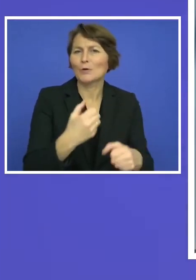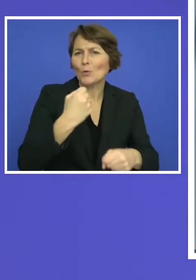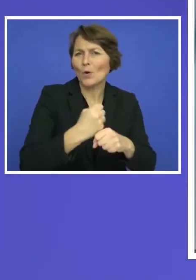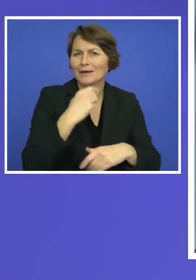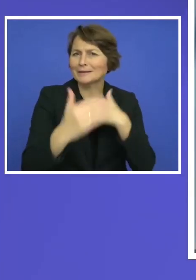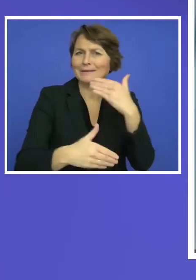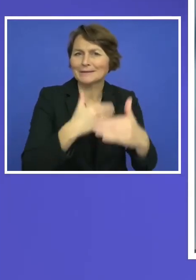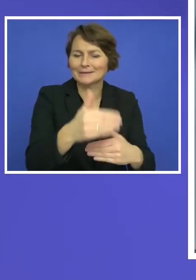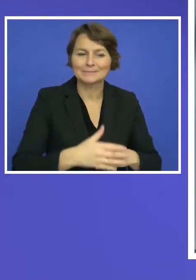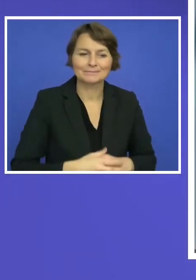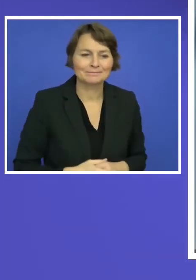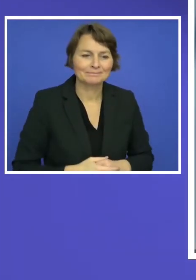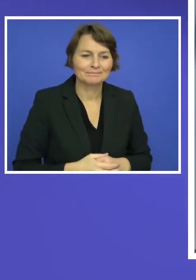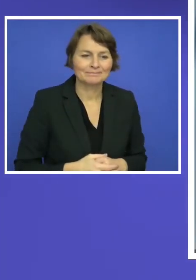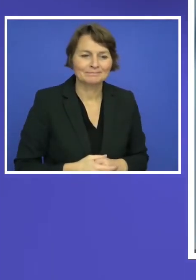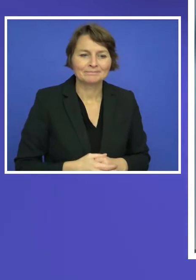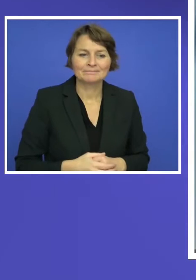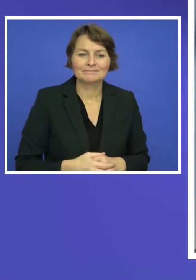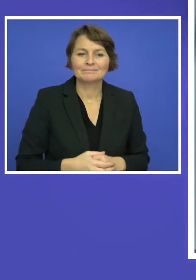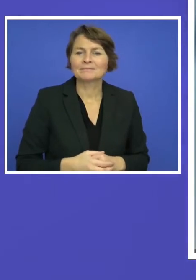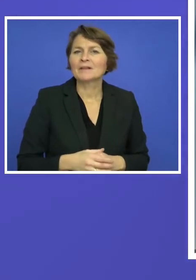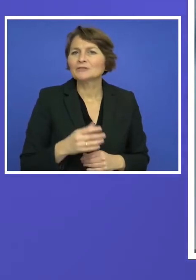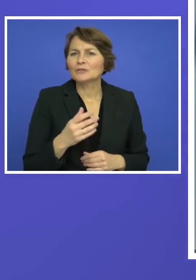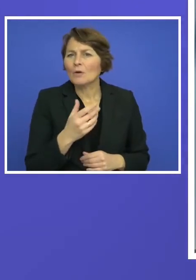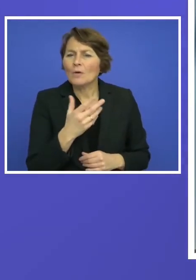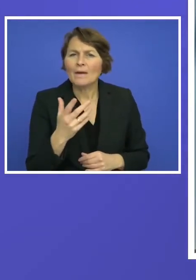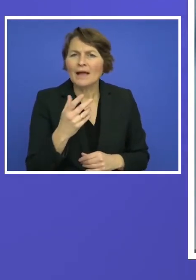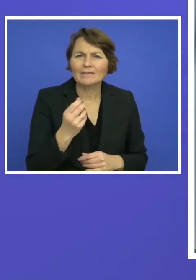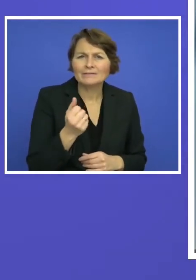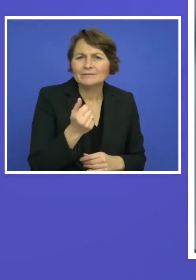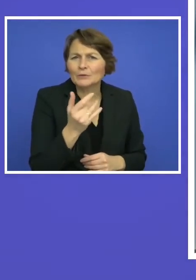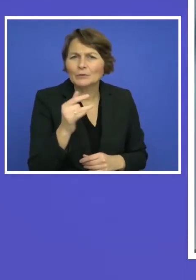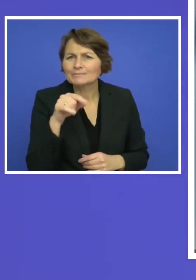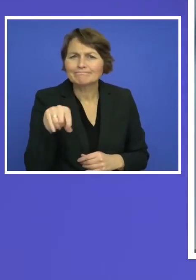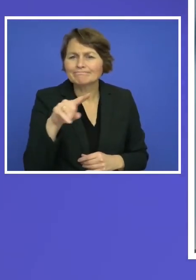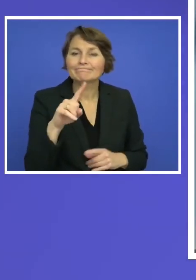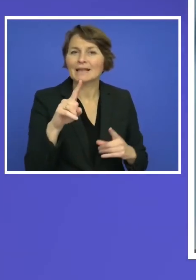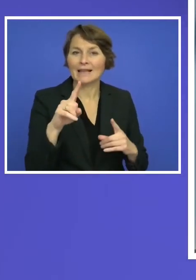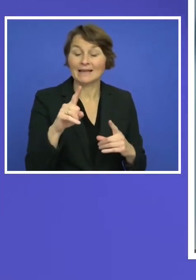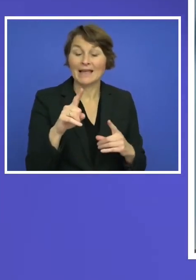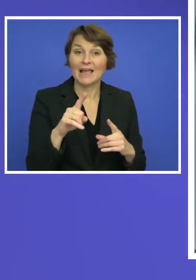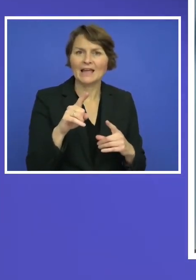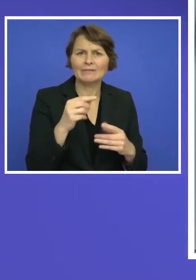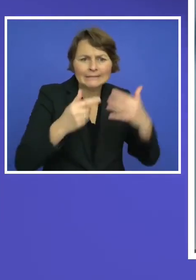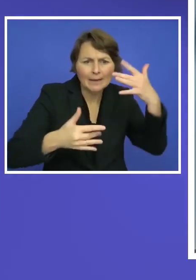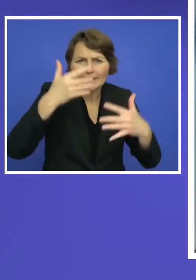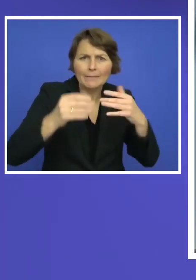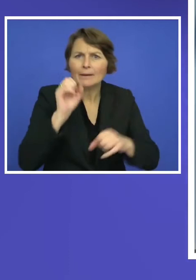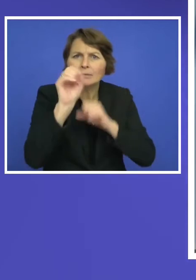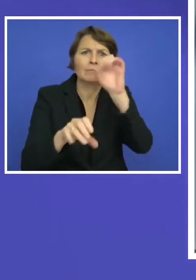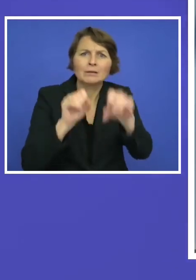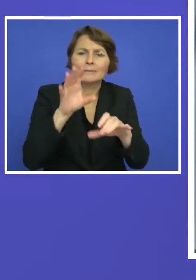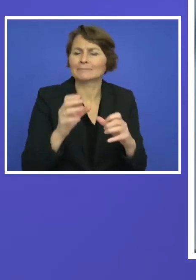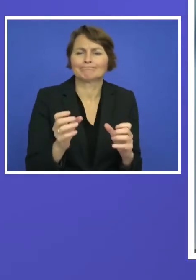numbers to present to you right now straight away, but it's quite clear that the gaps